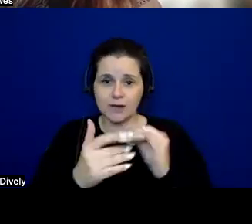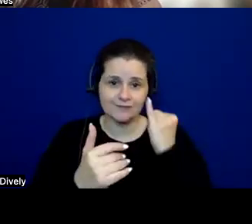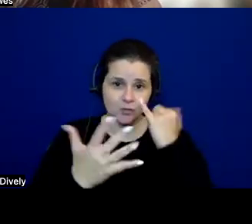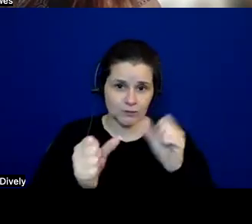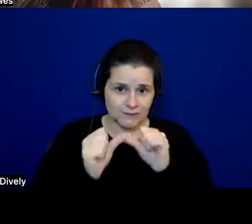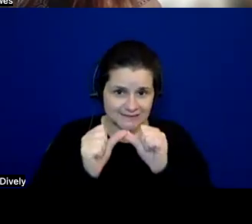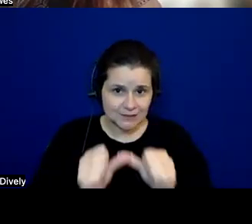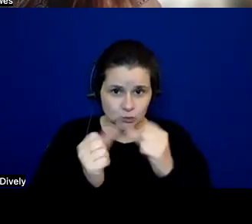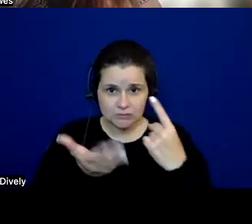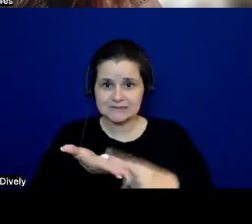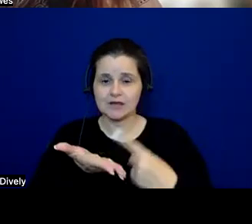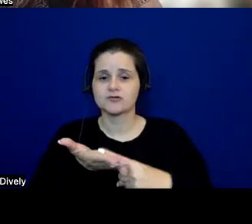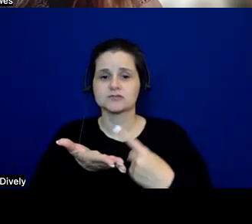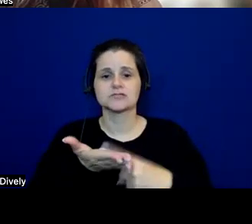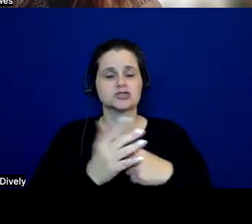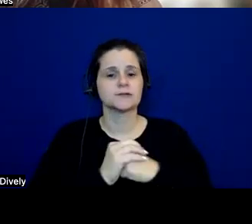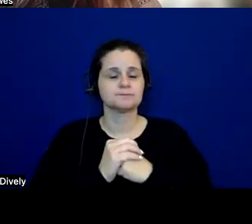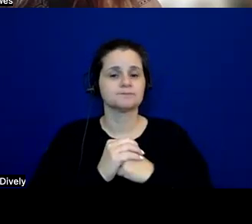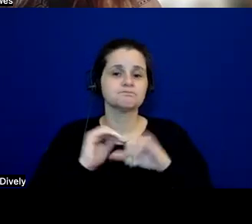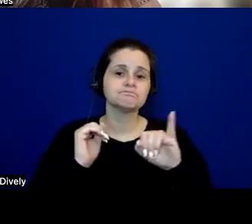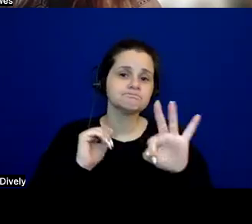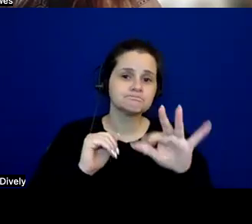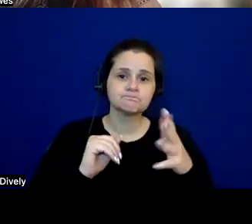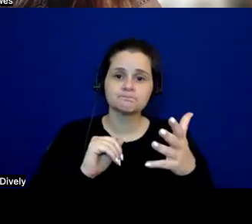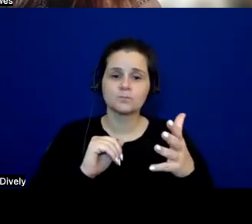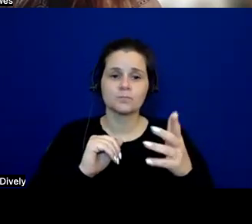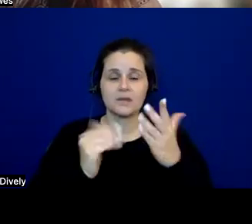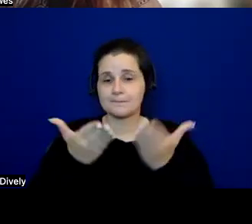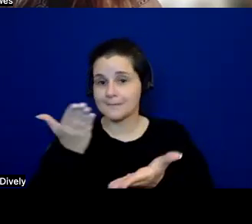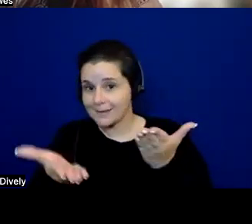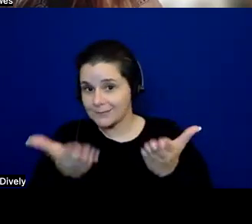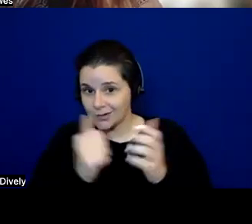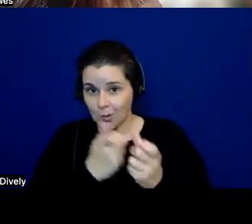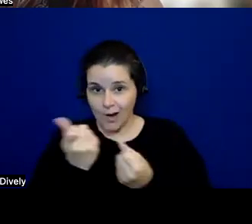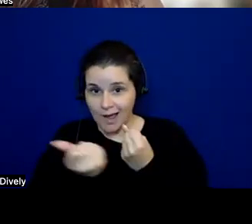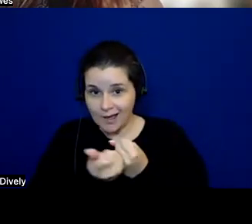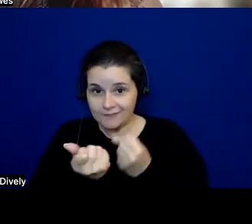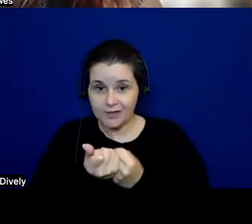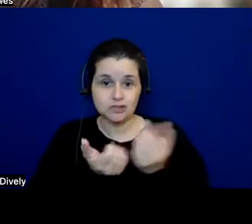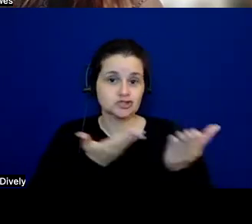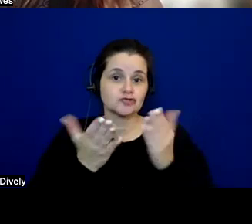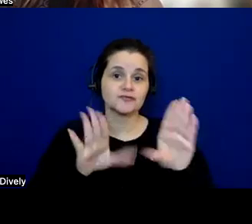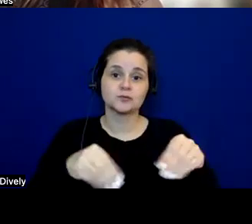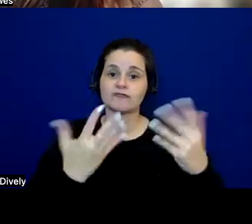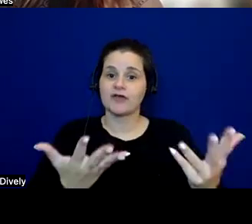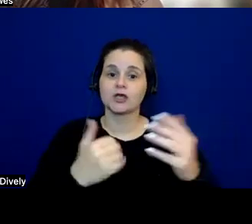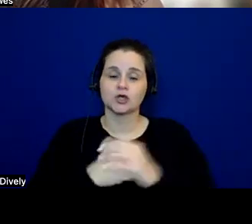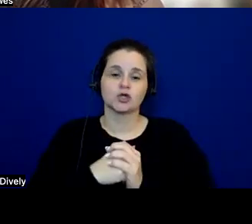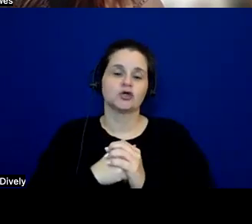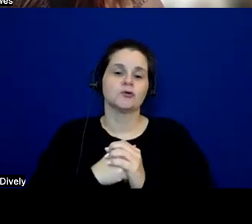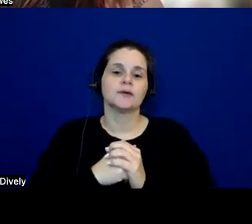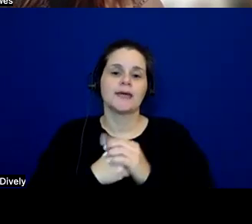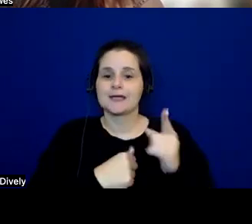this conversation. If you perhaps are an advocate, a service provider in some way, and